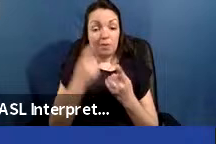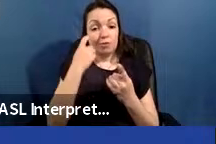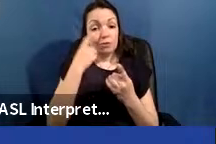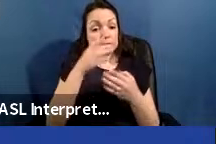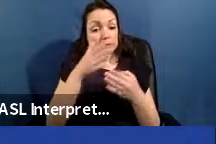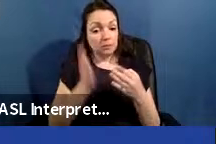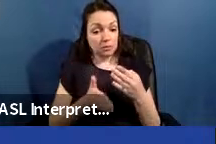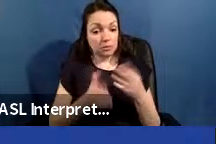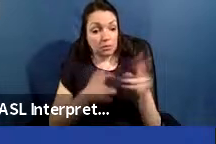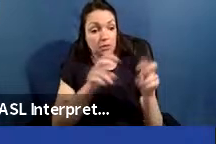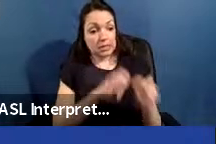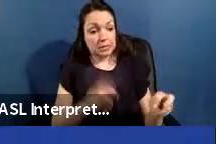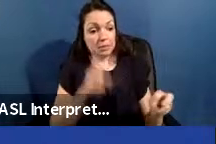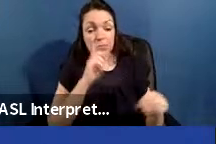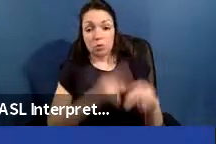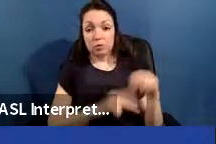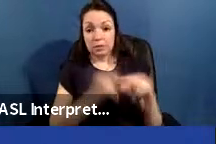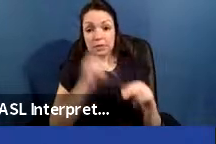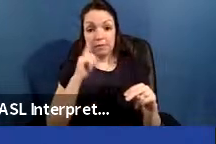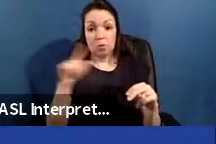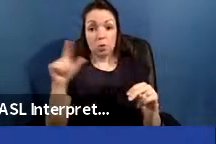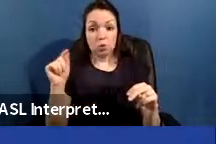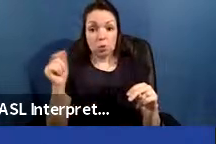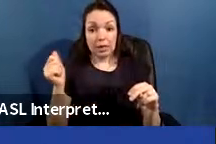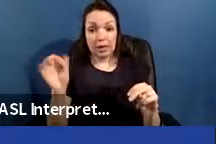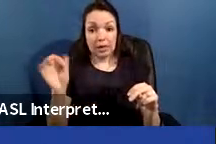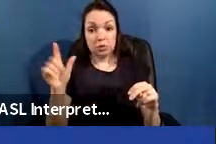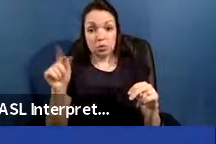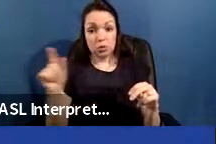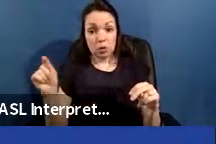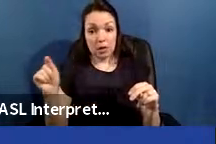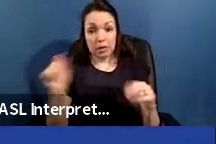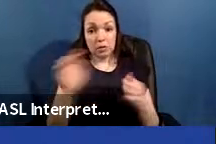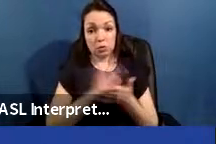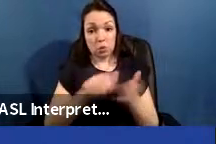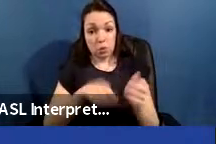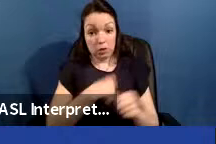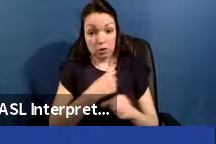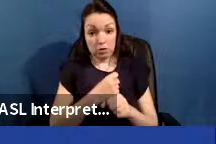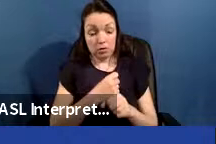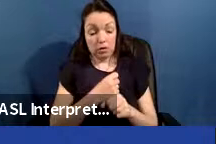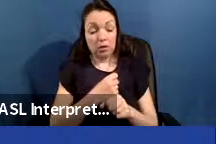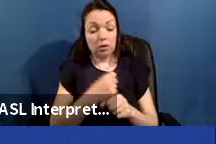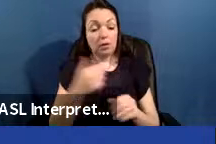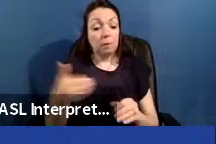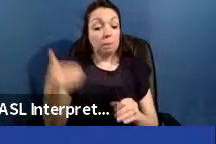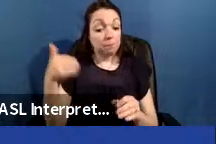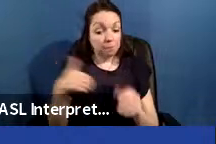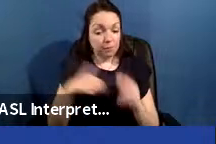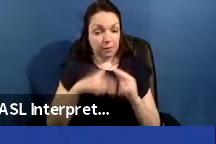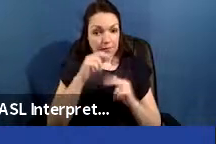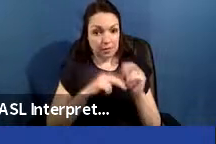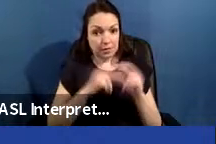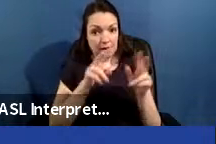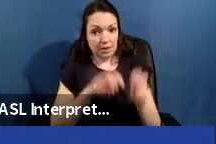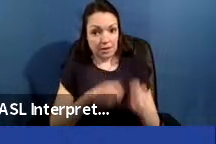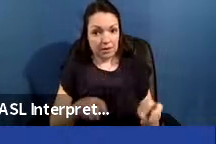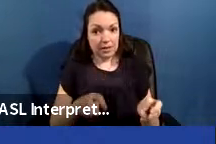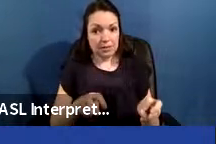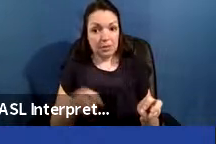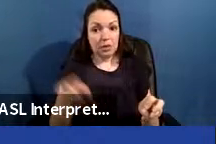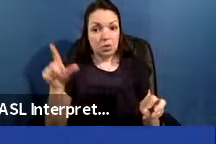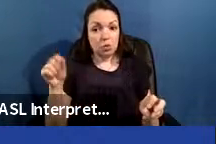facility assessments for the 2019-2020 school year. And the previous facility condition assessment was completed